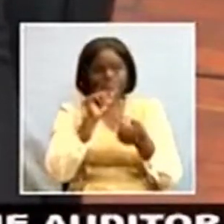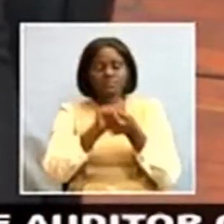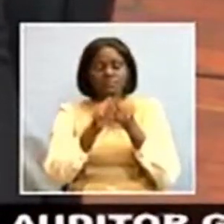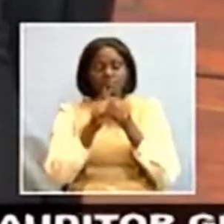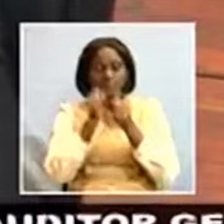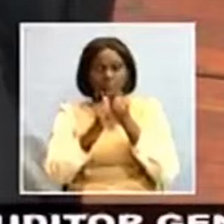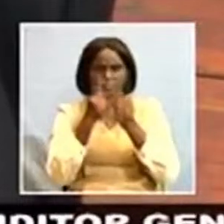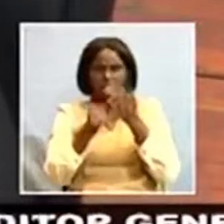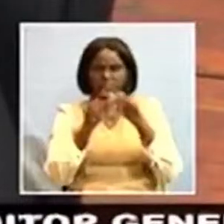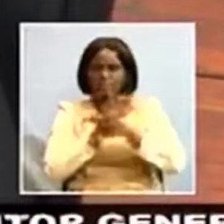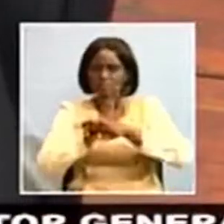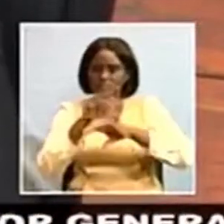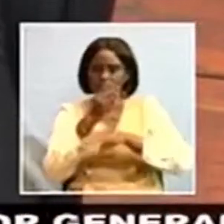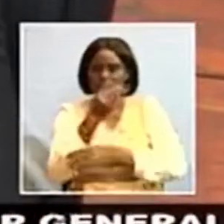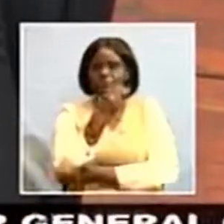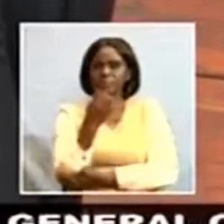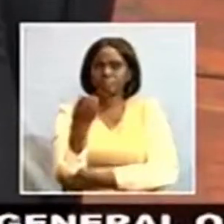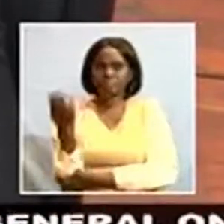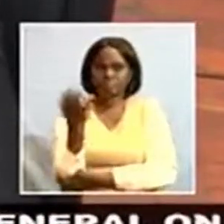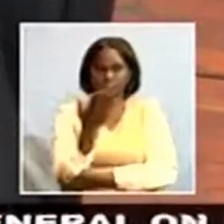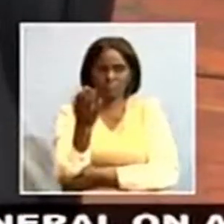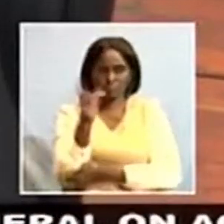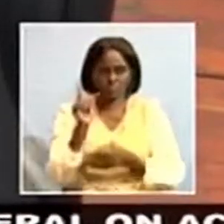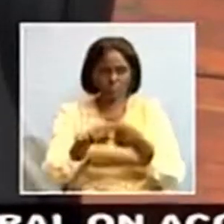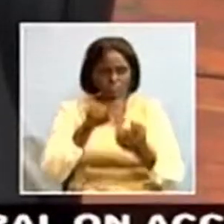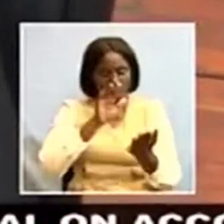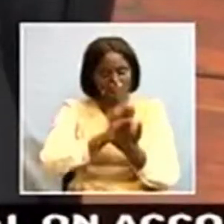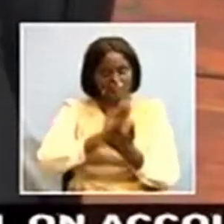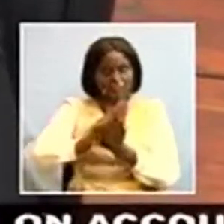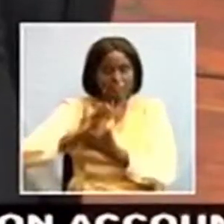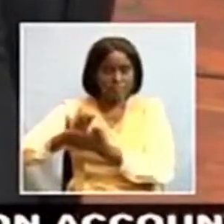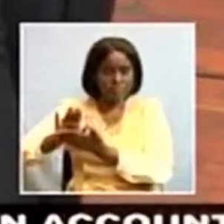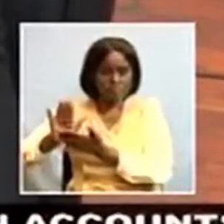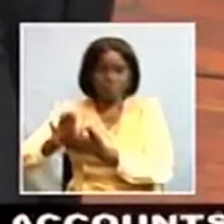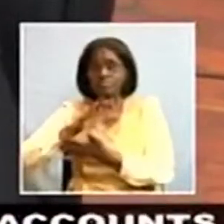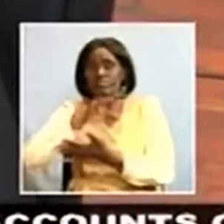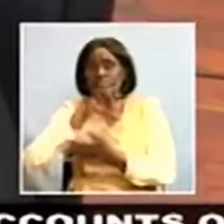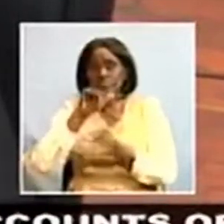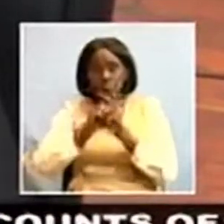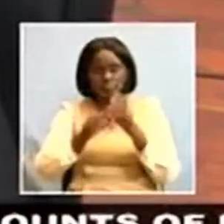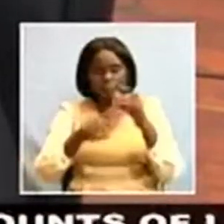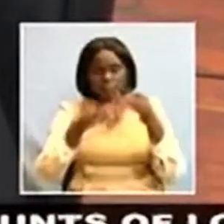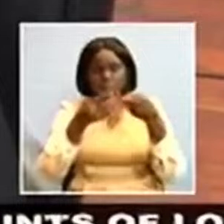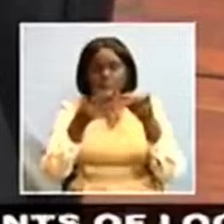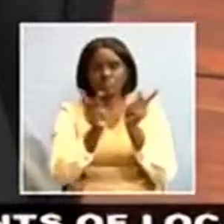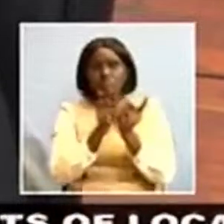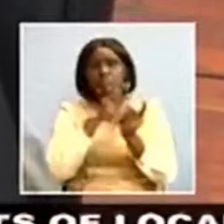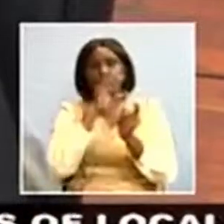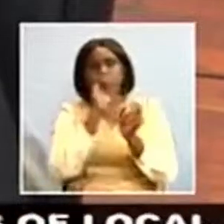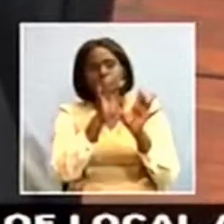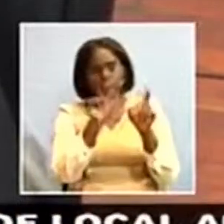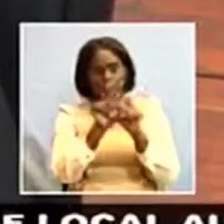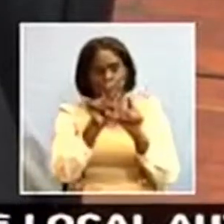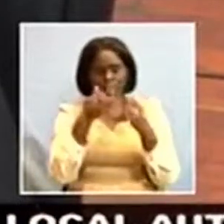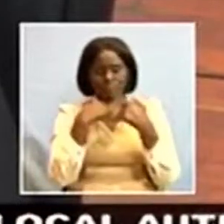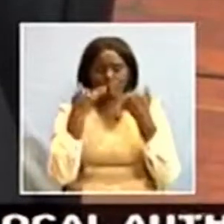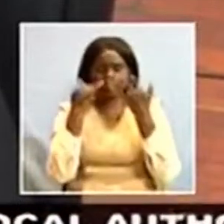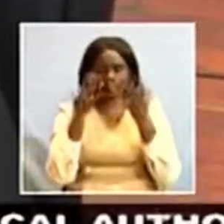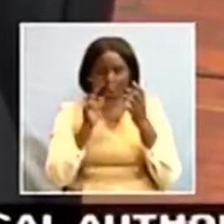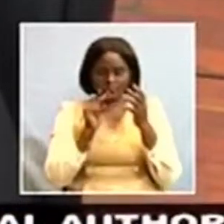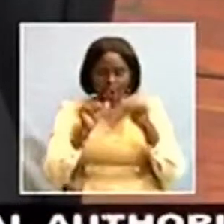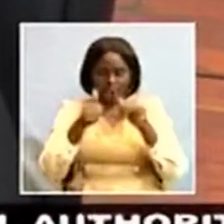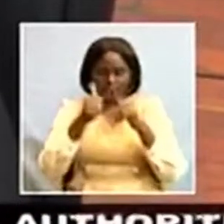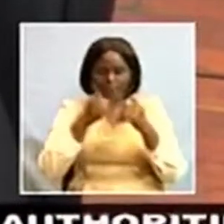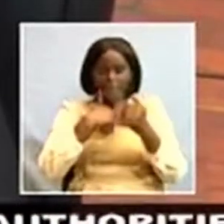was due to lack of equipment to compact solid waste at the dump site. And you have told us that you have